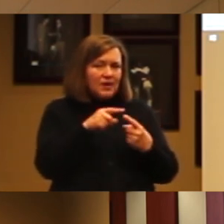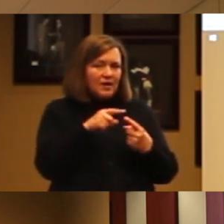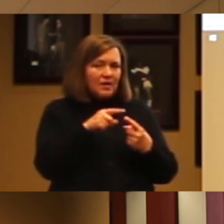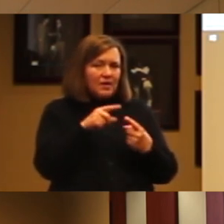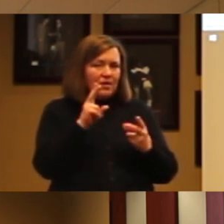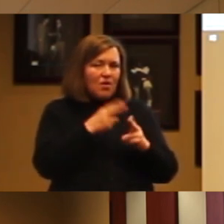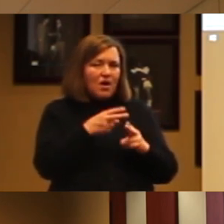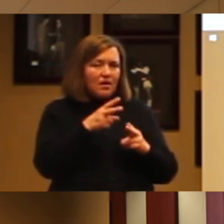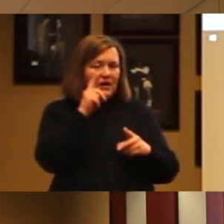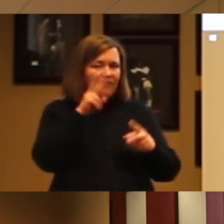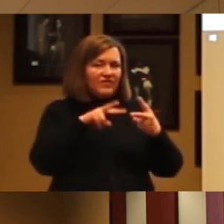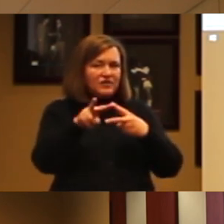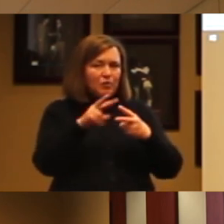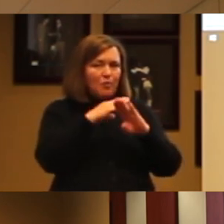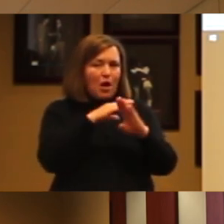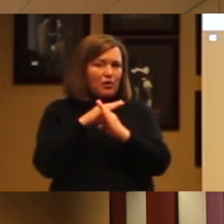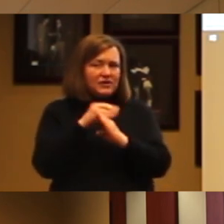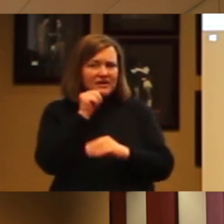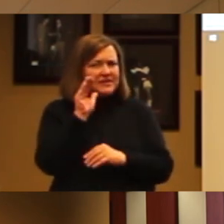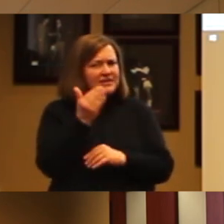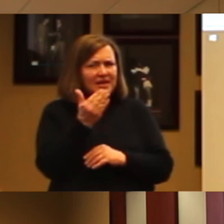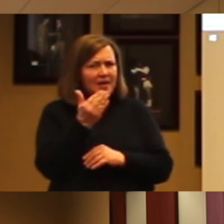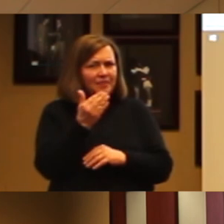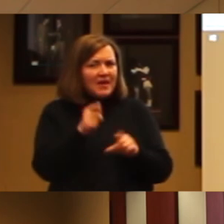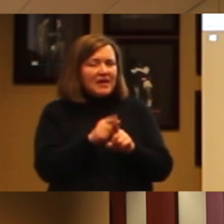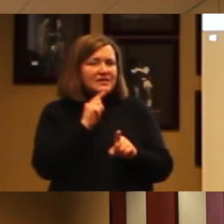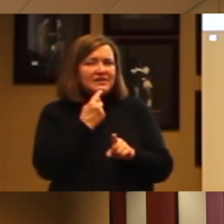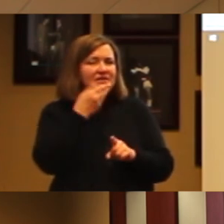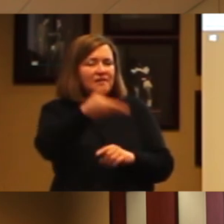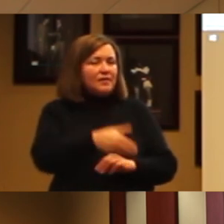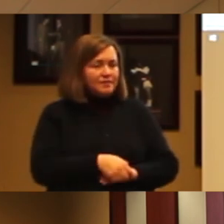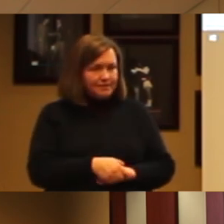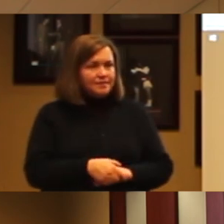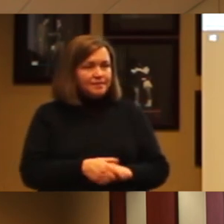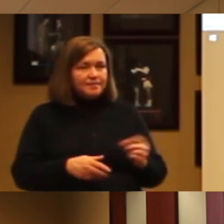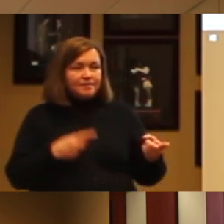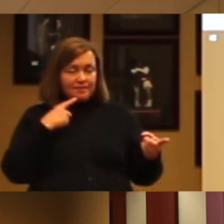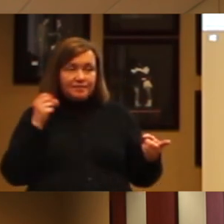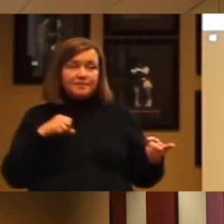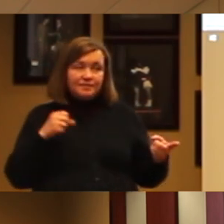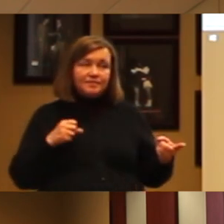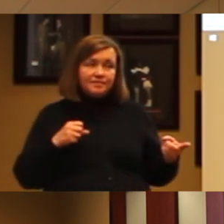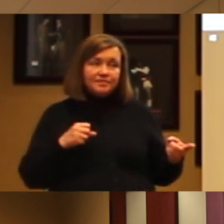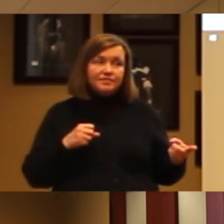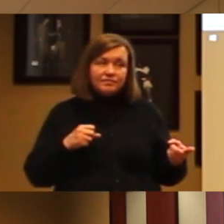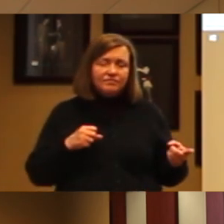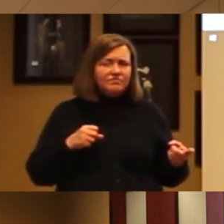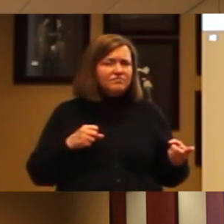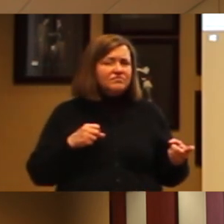barriers, it doesn't seem intense there at all. No, it's very, very